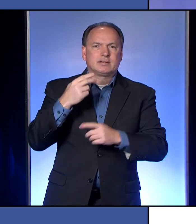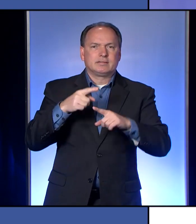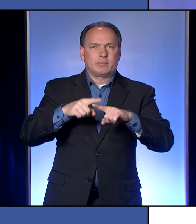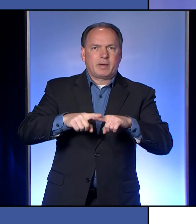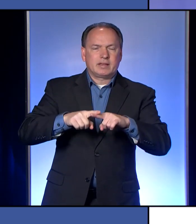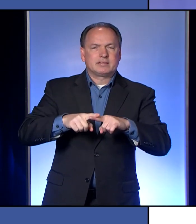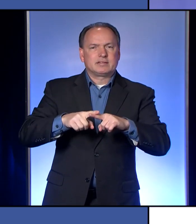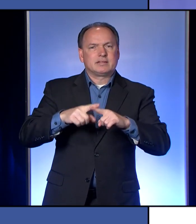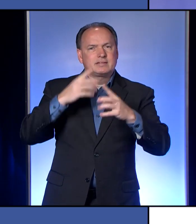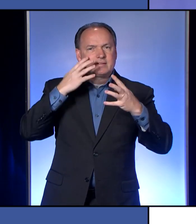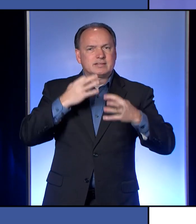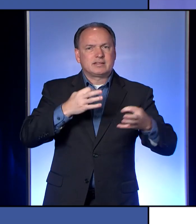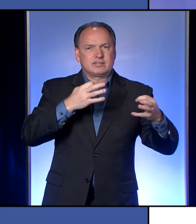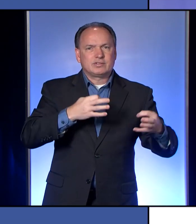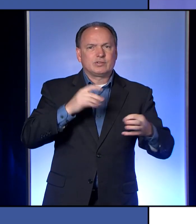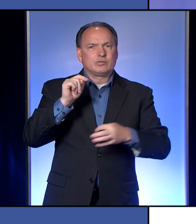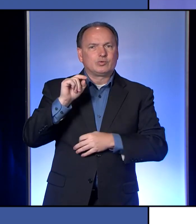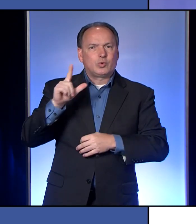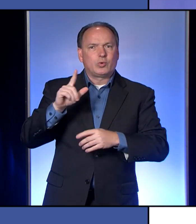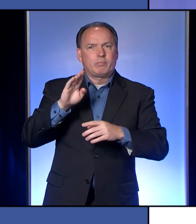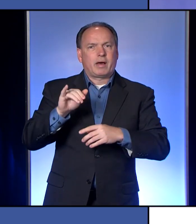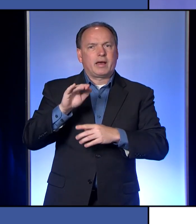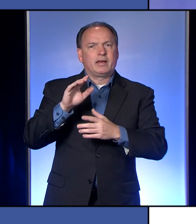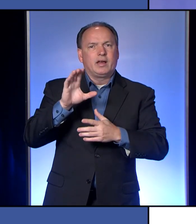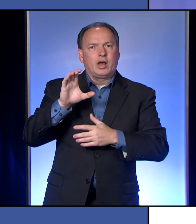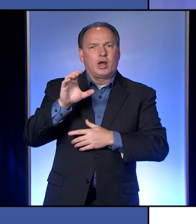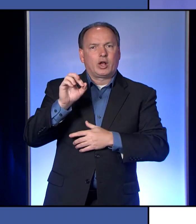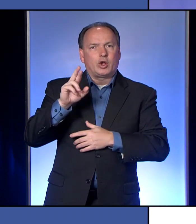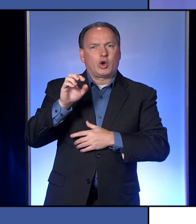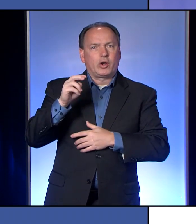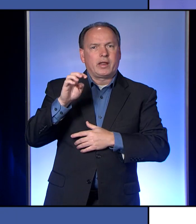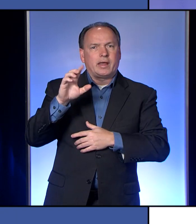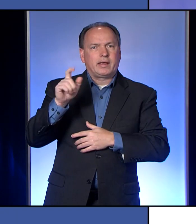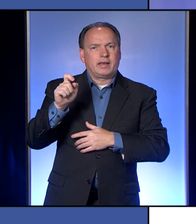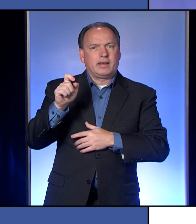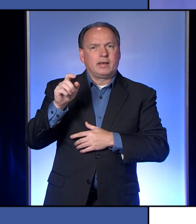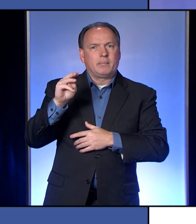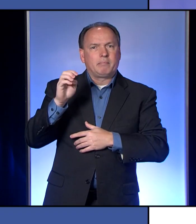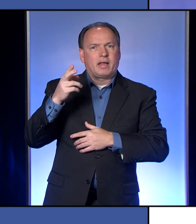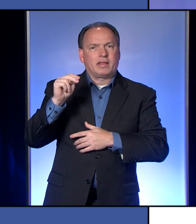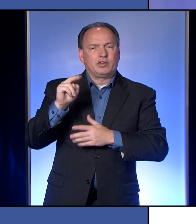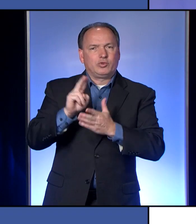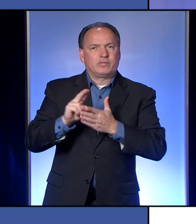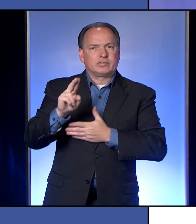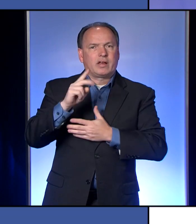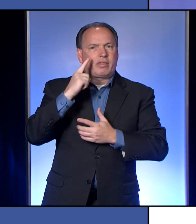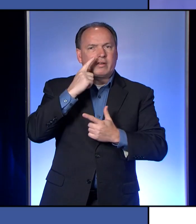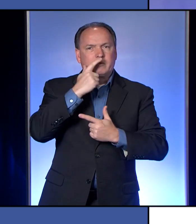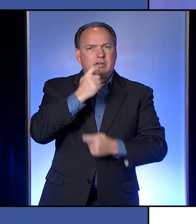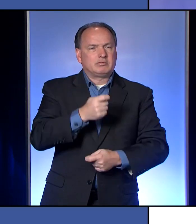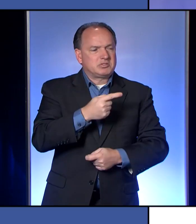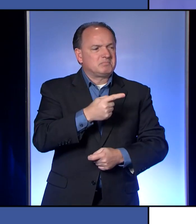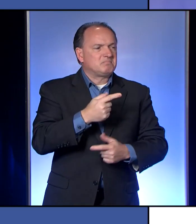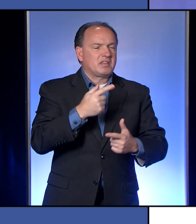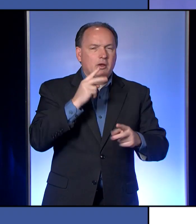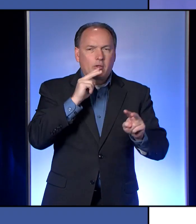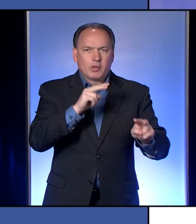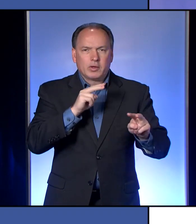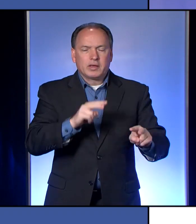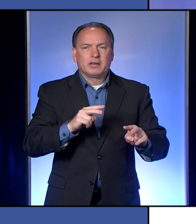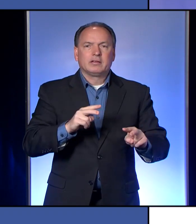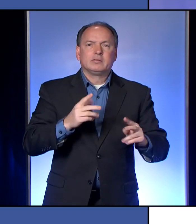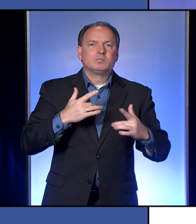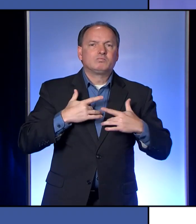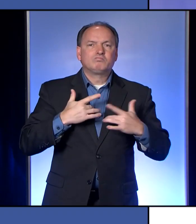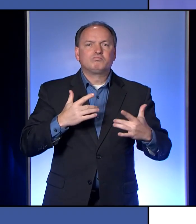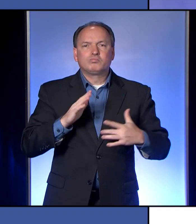by Carnegie Mellon University that I got off of the website just a little bit ago, and I thought it was very interesting. They're looking at